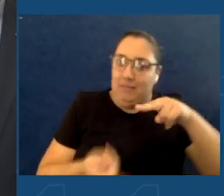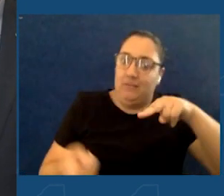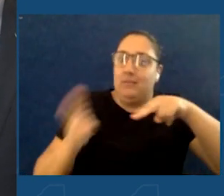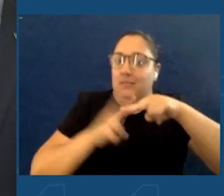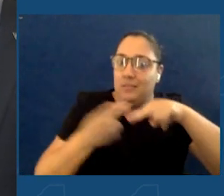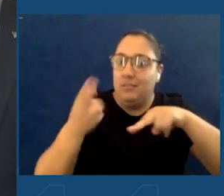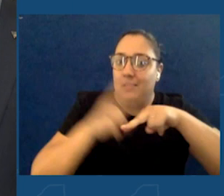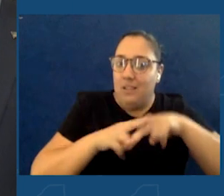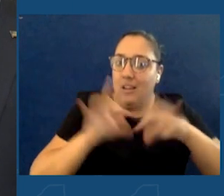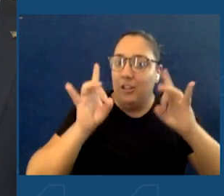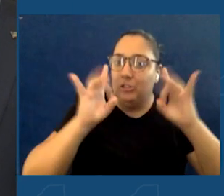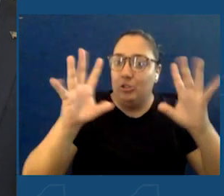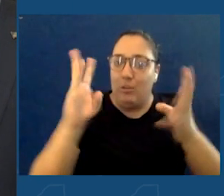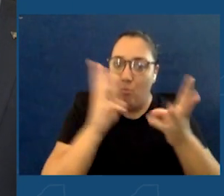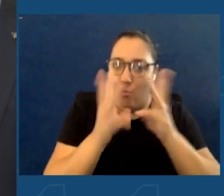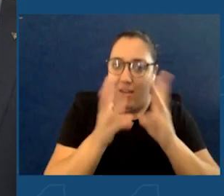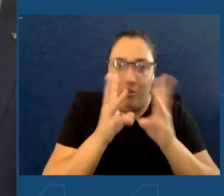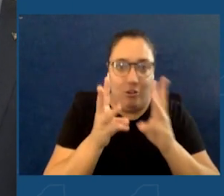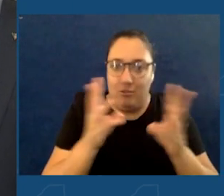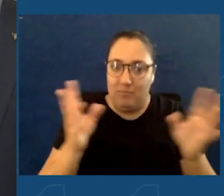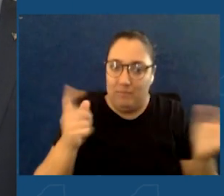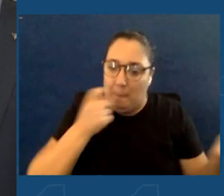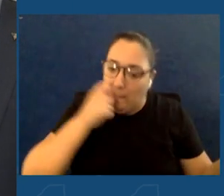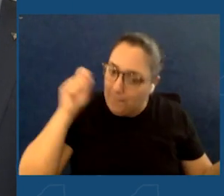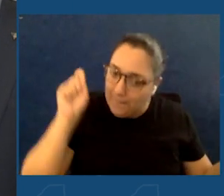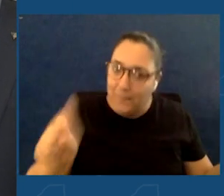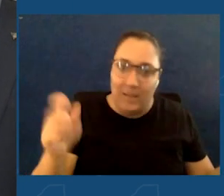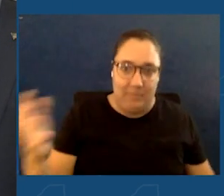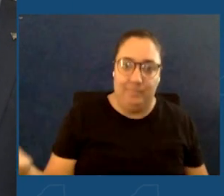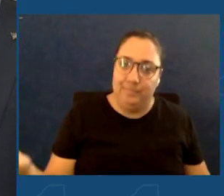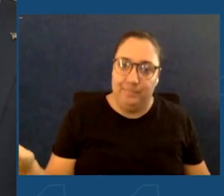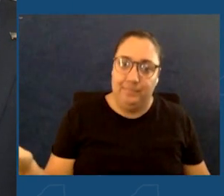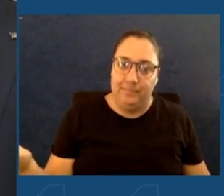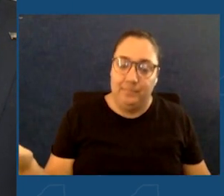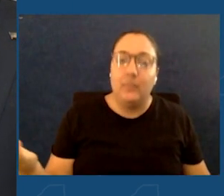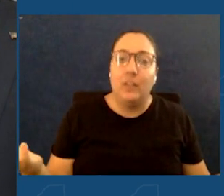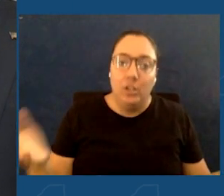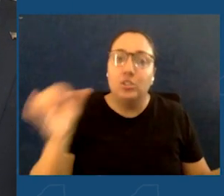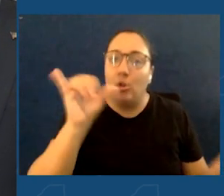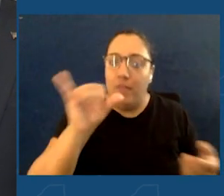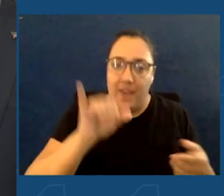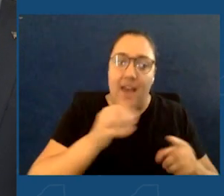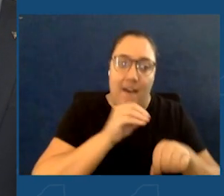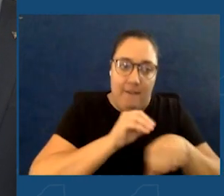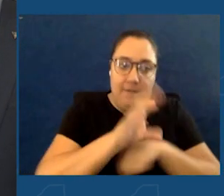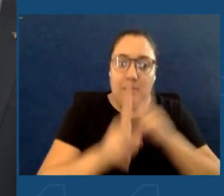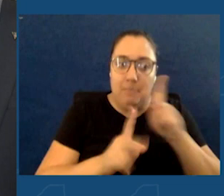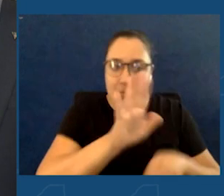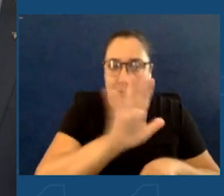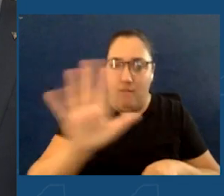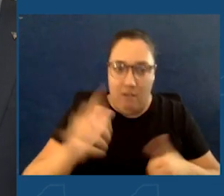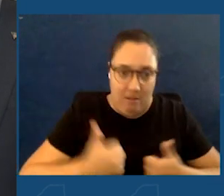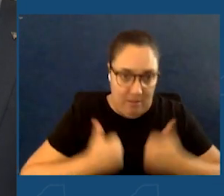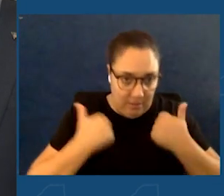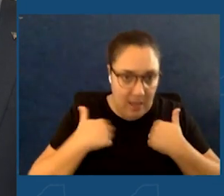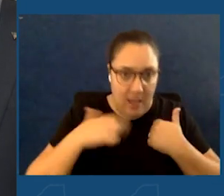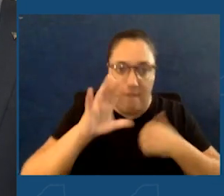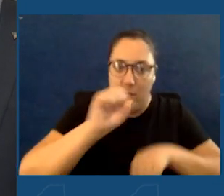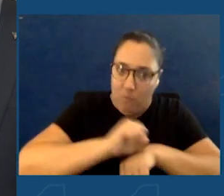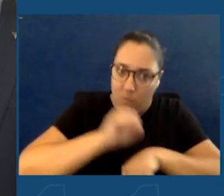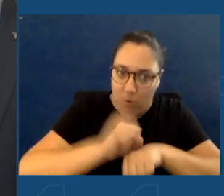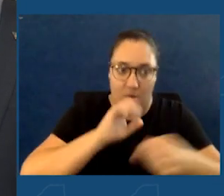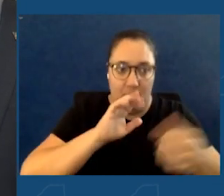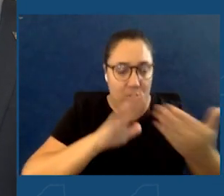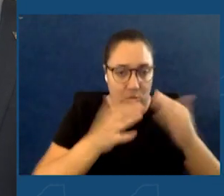period, stop. It's what's going on. And that has real ramifications on people's lives and their livelihoods. So here's what we have to